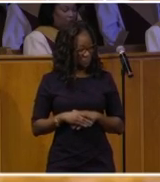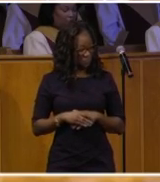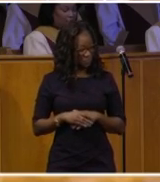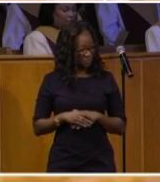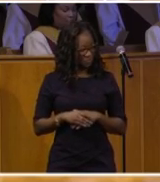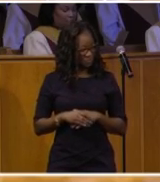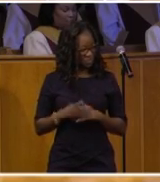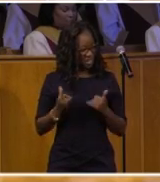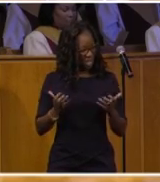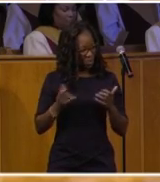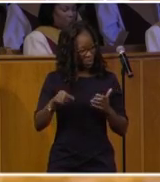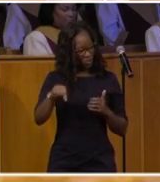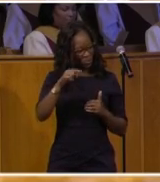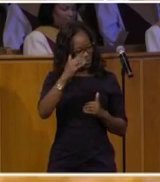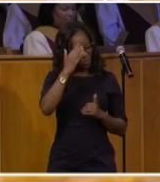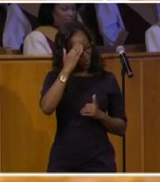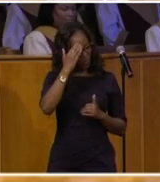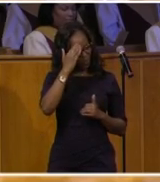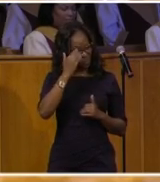I want you to know